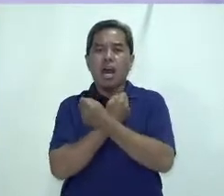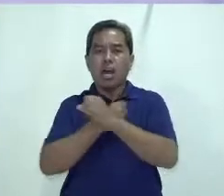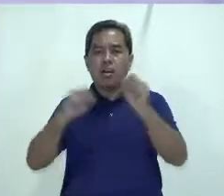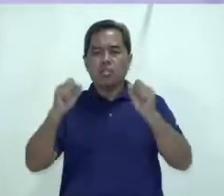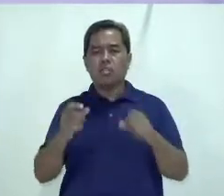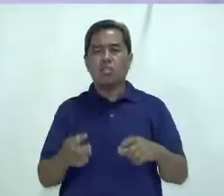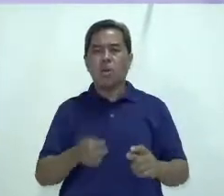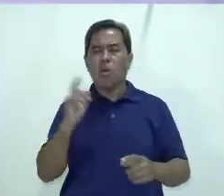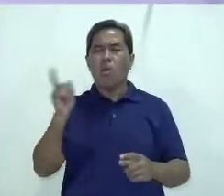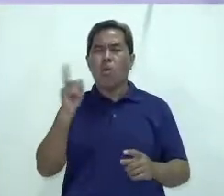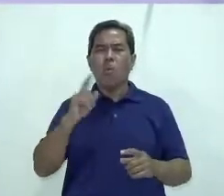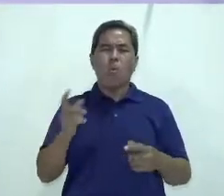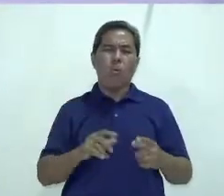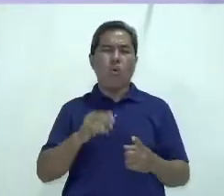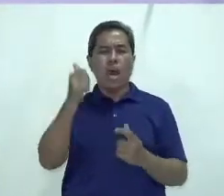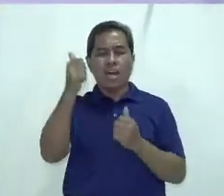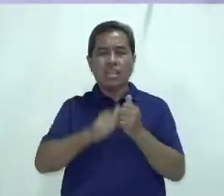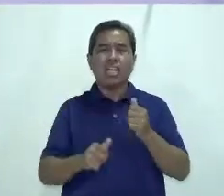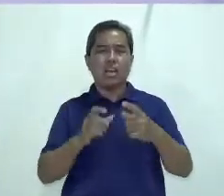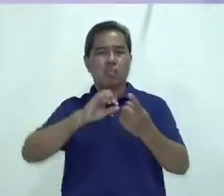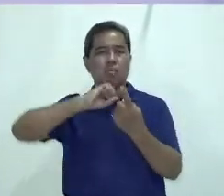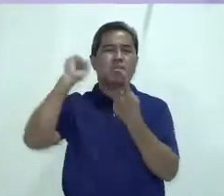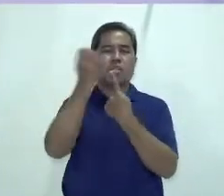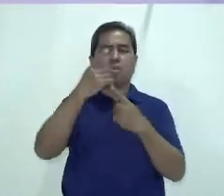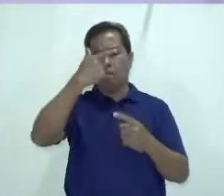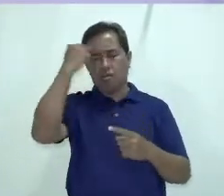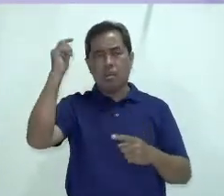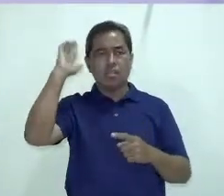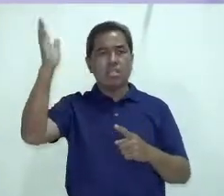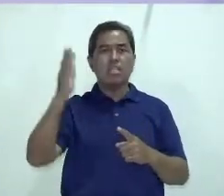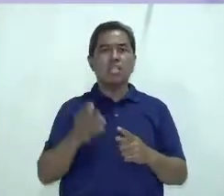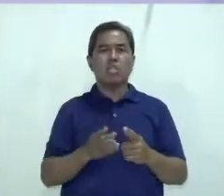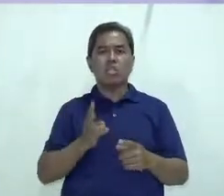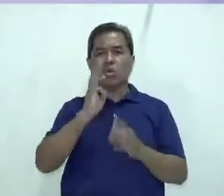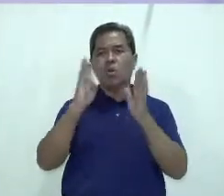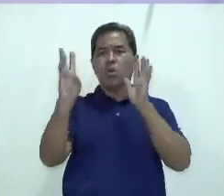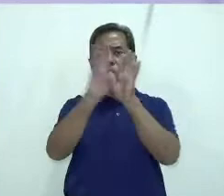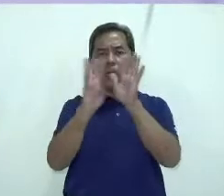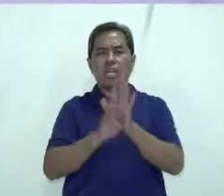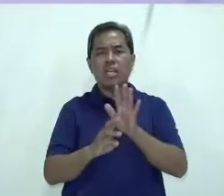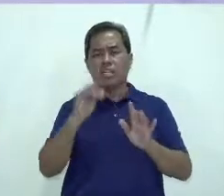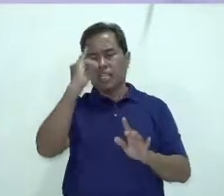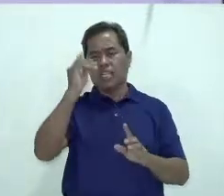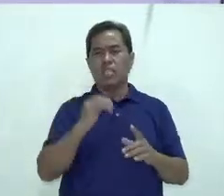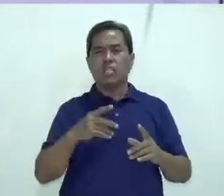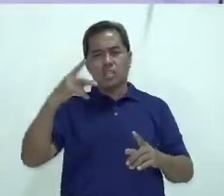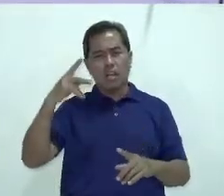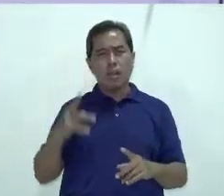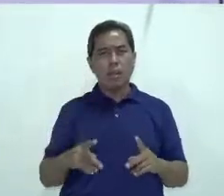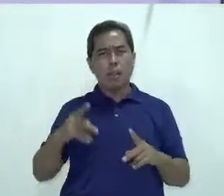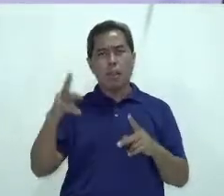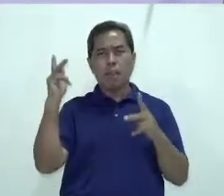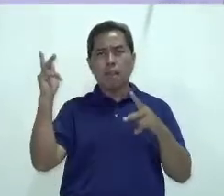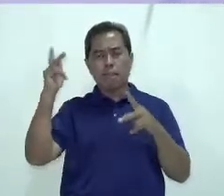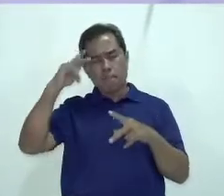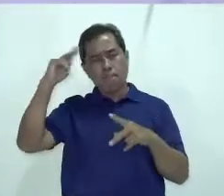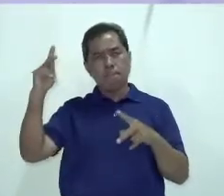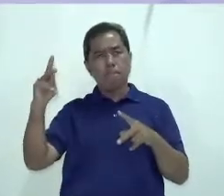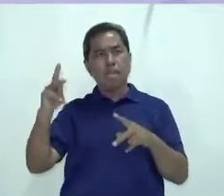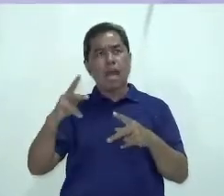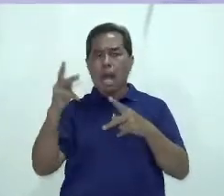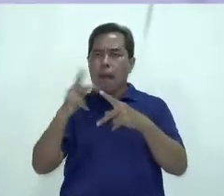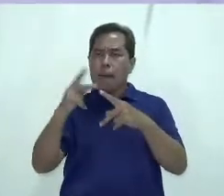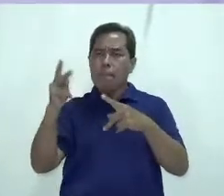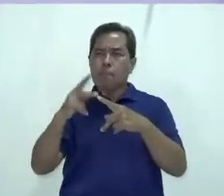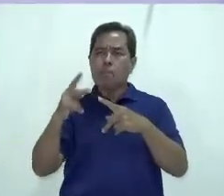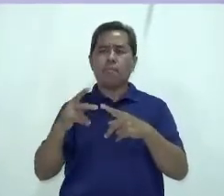what the situation is, because his will is perfect and his love never fails. I mean, there's a